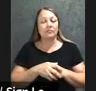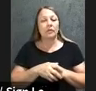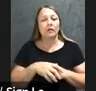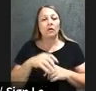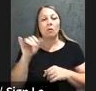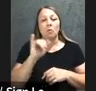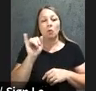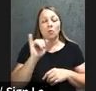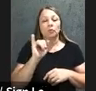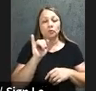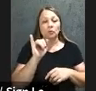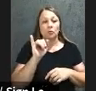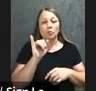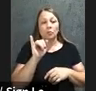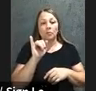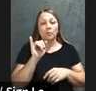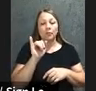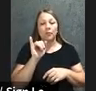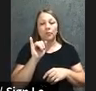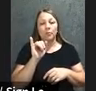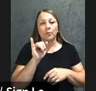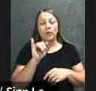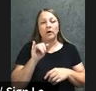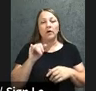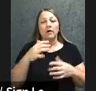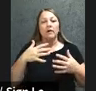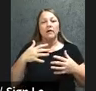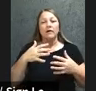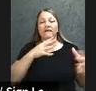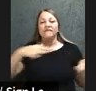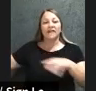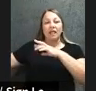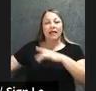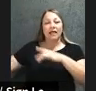COVID.gov, and I'm a big fan of this, ventilation tips.